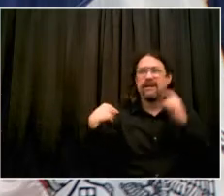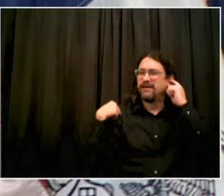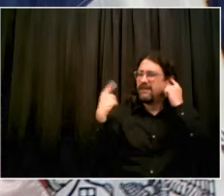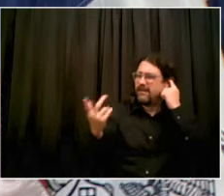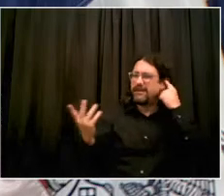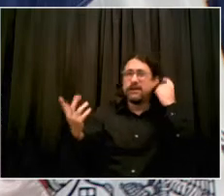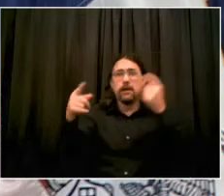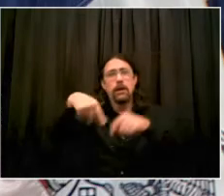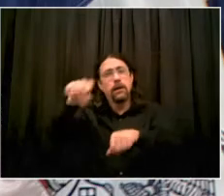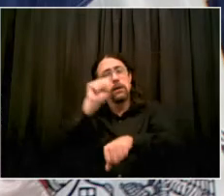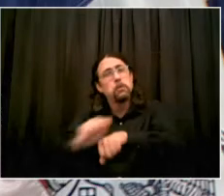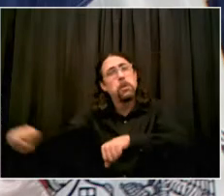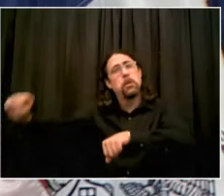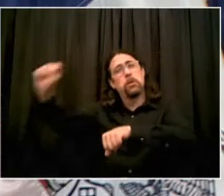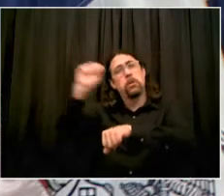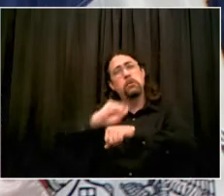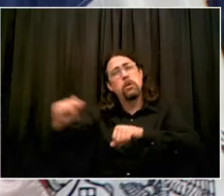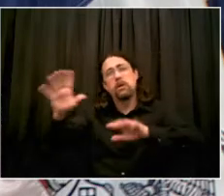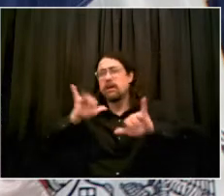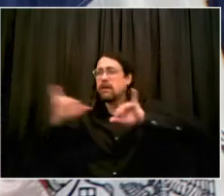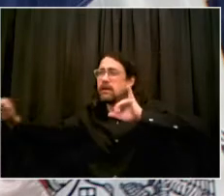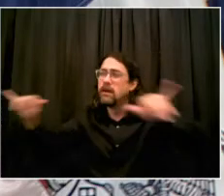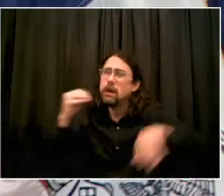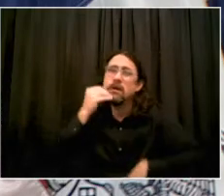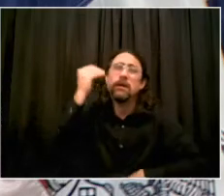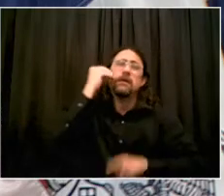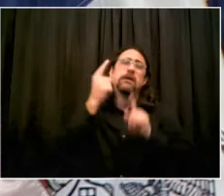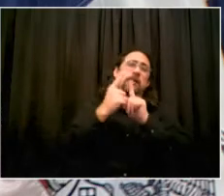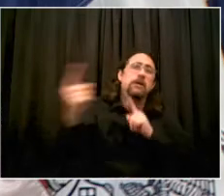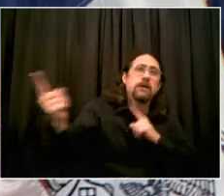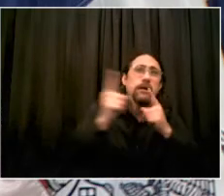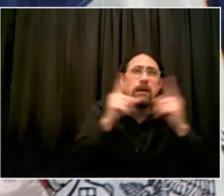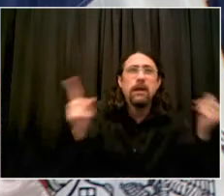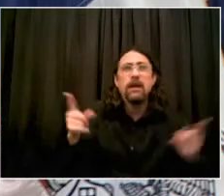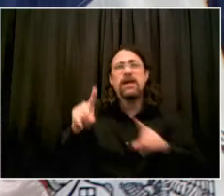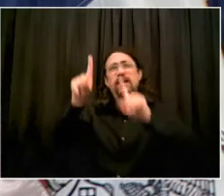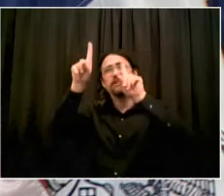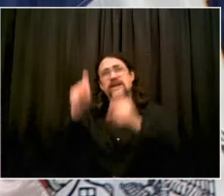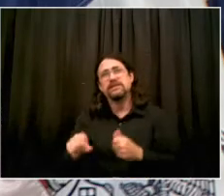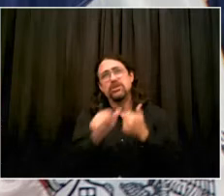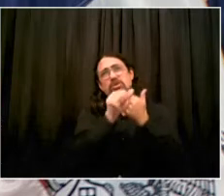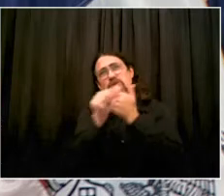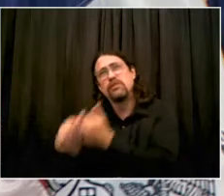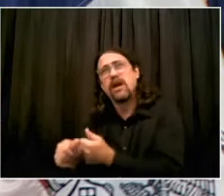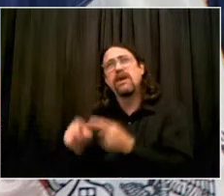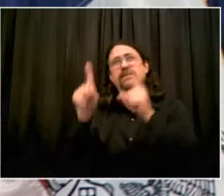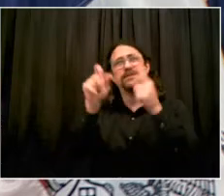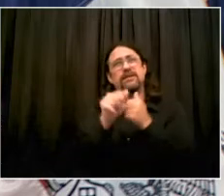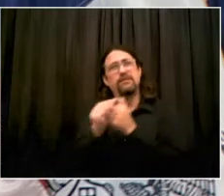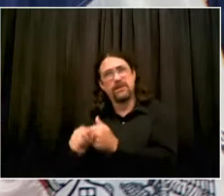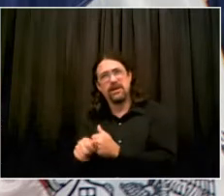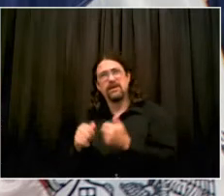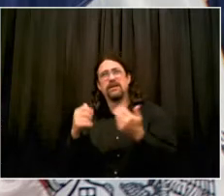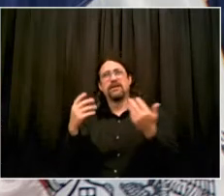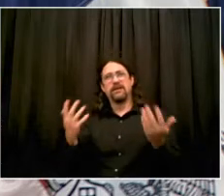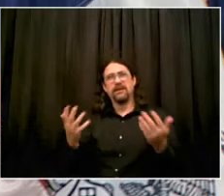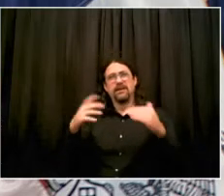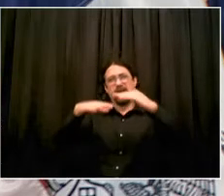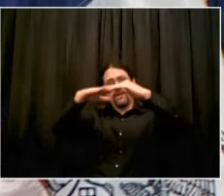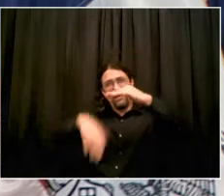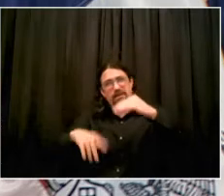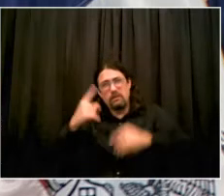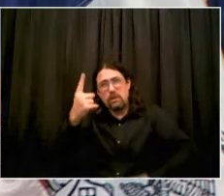quite a while, the daily number is over 3%, and that is cause for real concern. Okay, so we'll